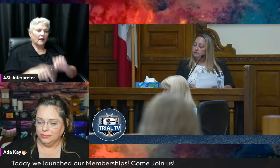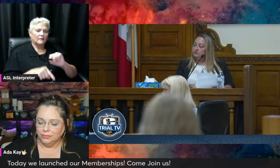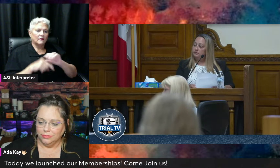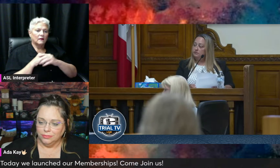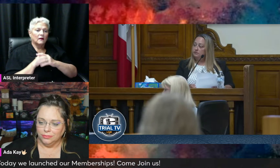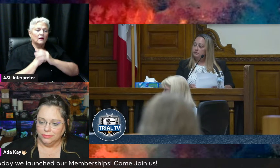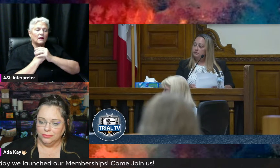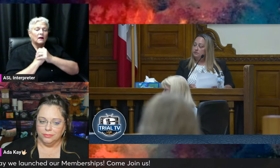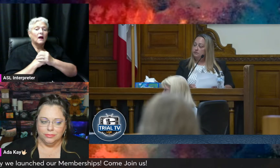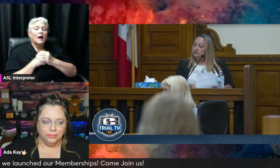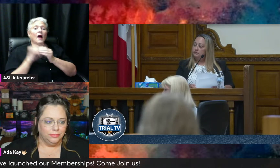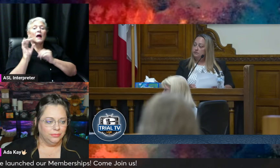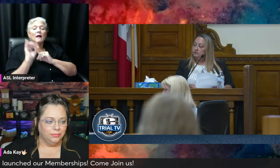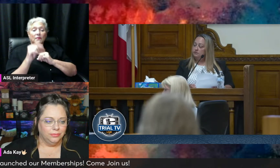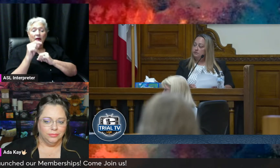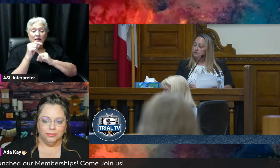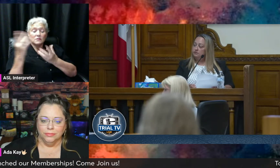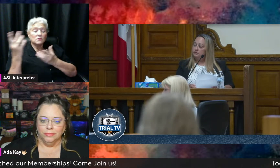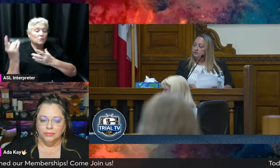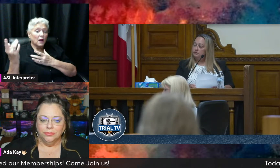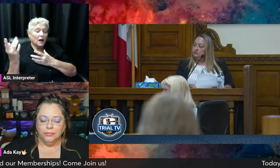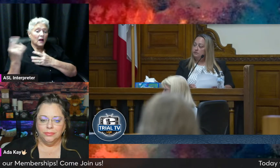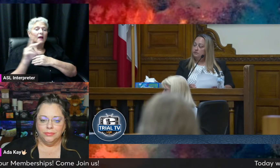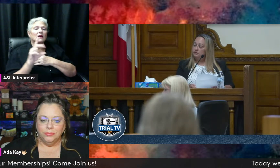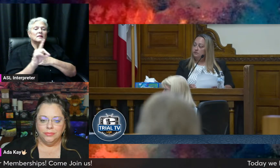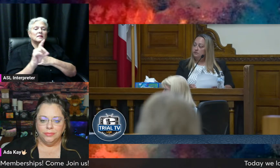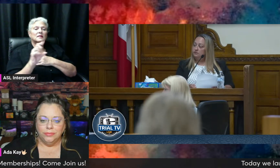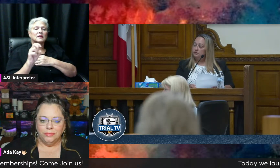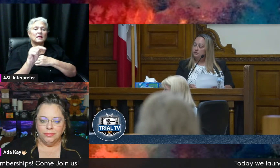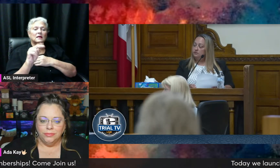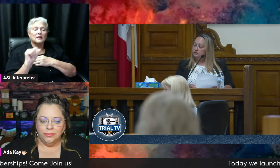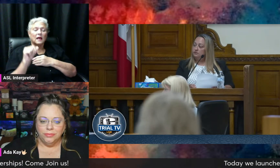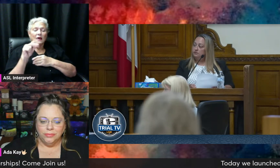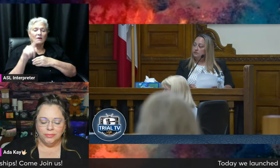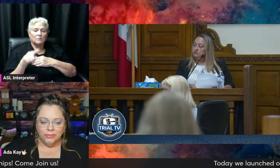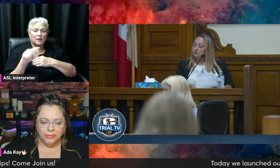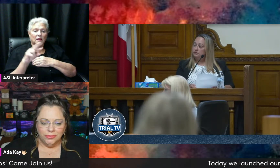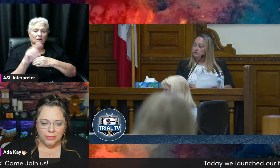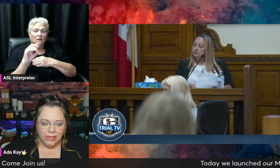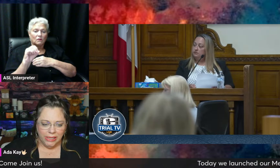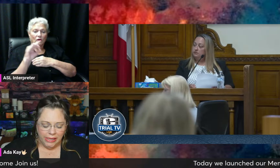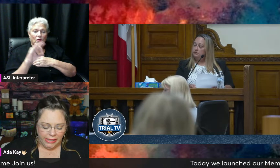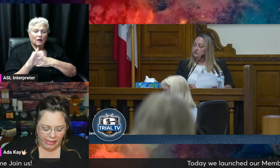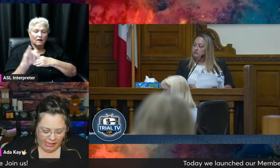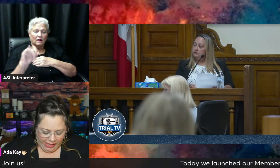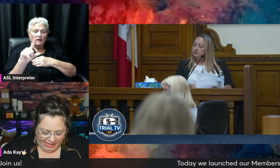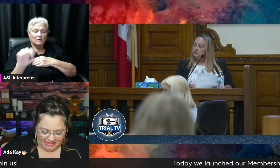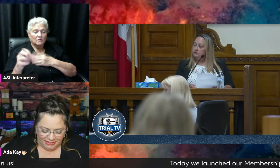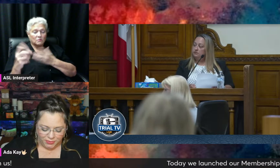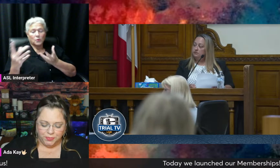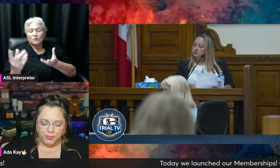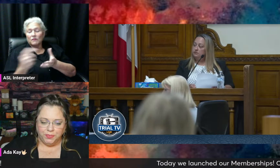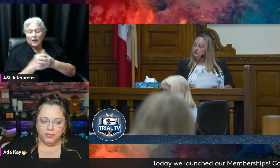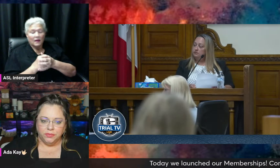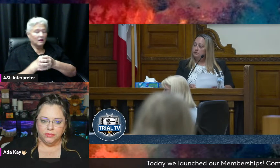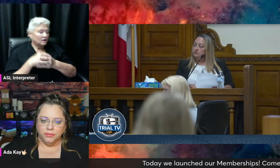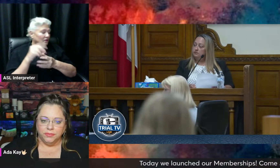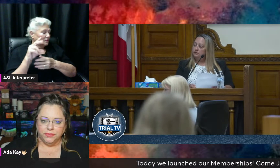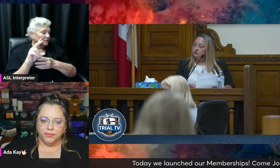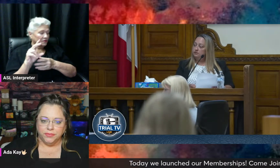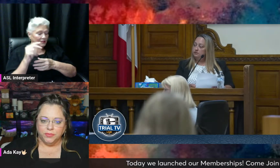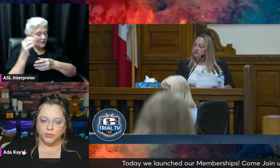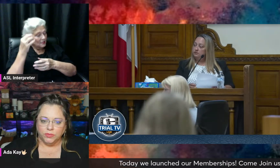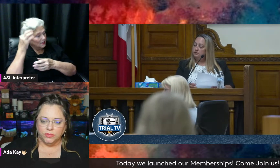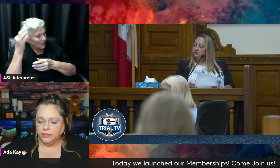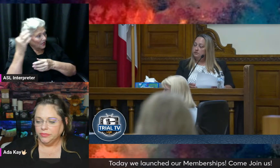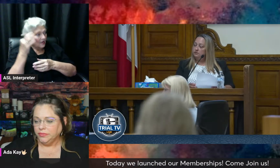that's because the DNA profile could have come from, well, skin cell DNA or hair DNA or